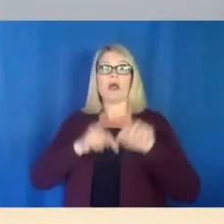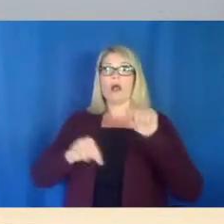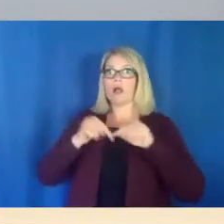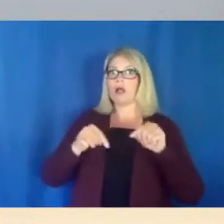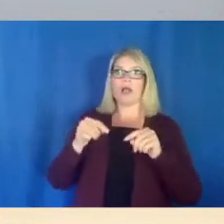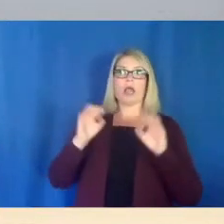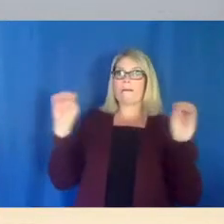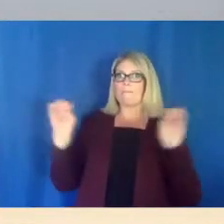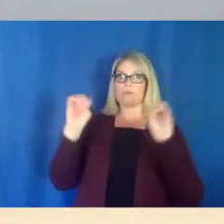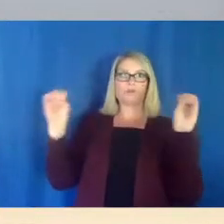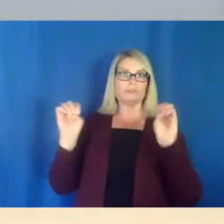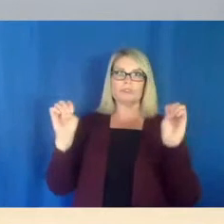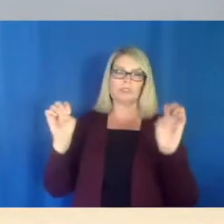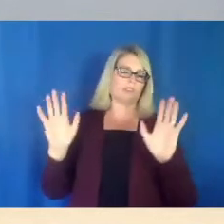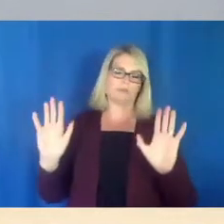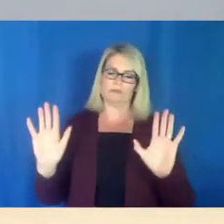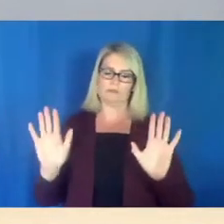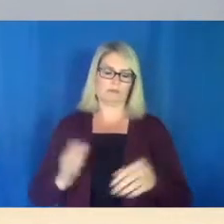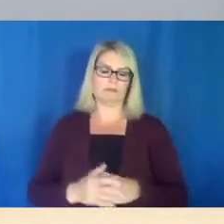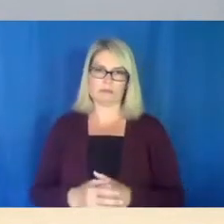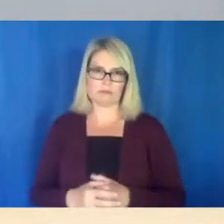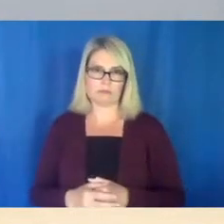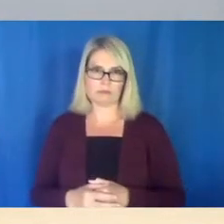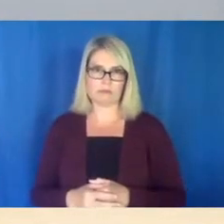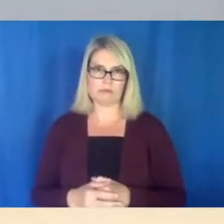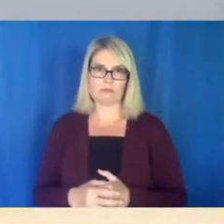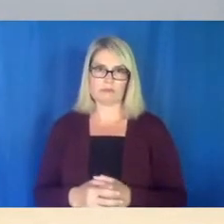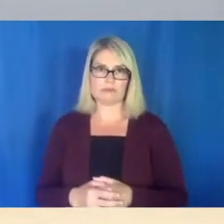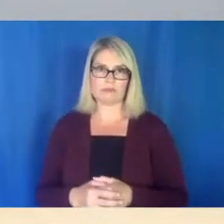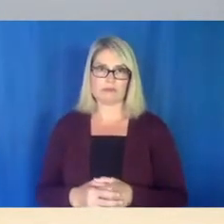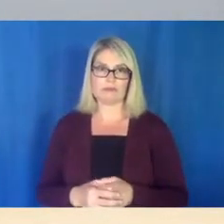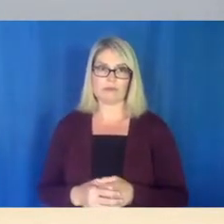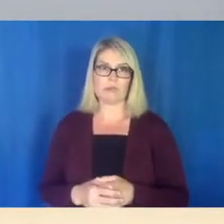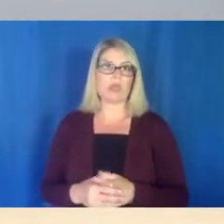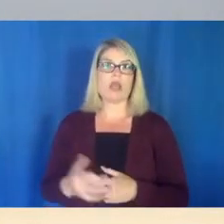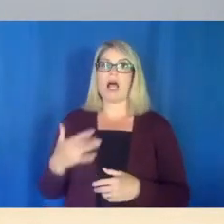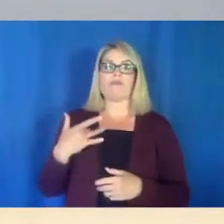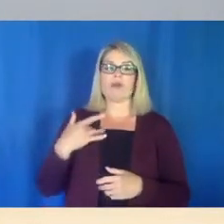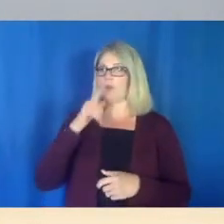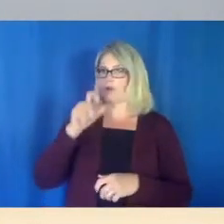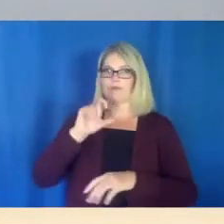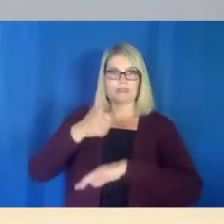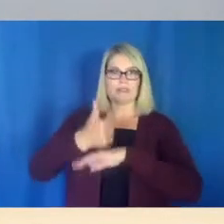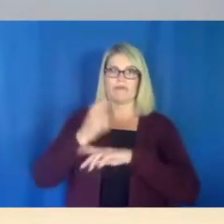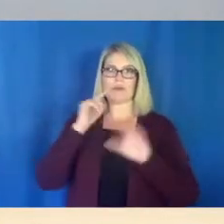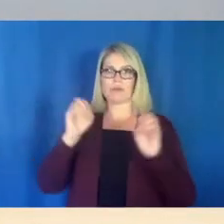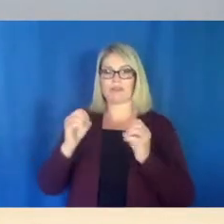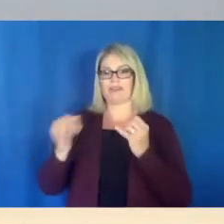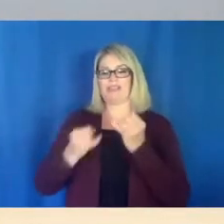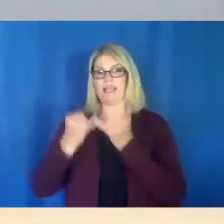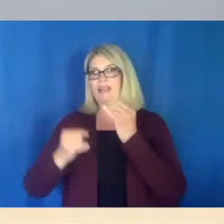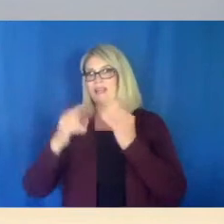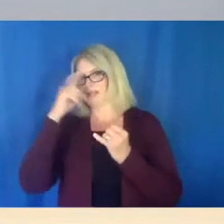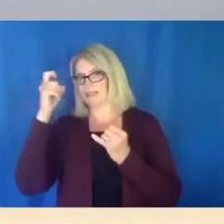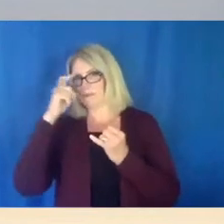that certainly I would anticipate that will not need to be in place by the end of the summer.